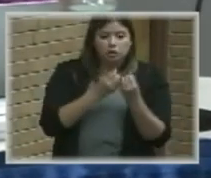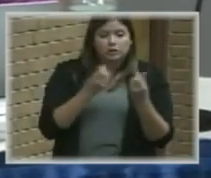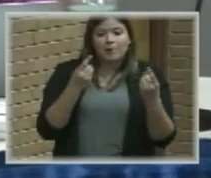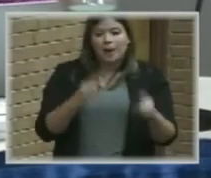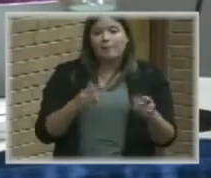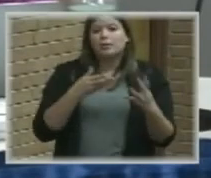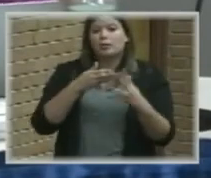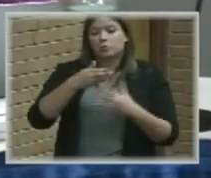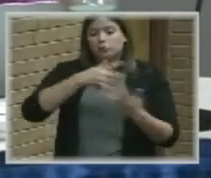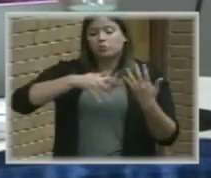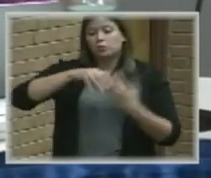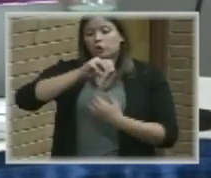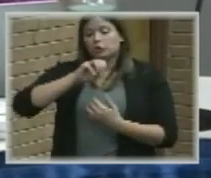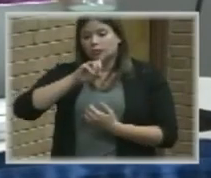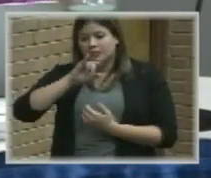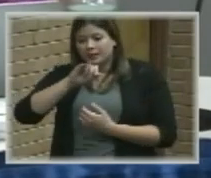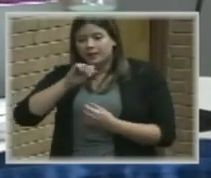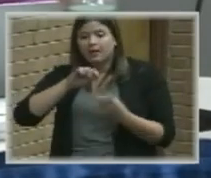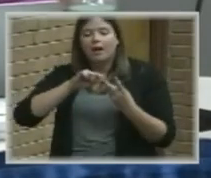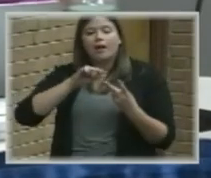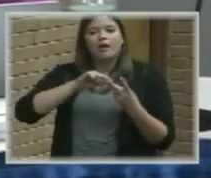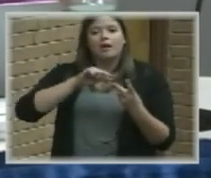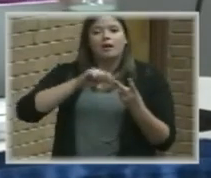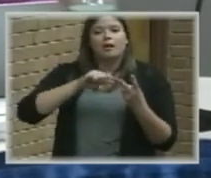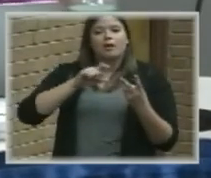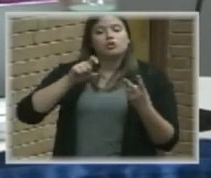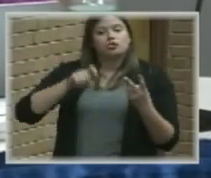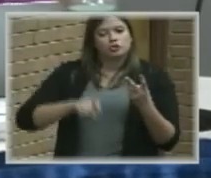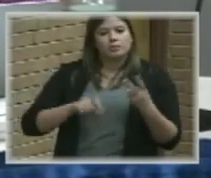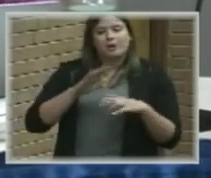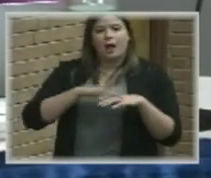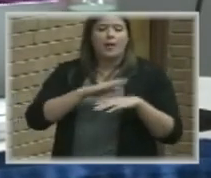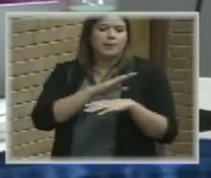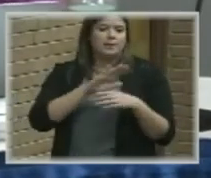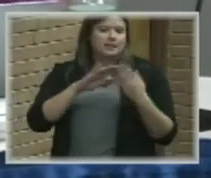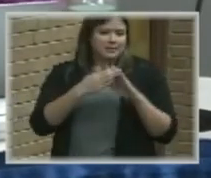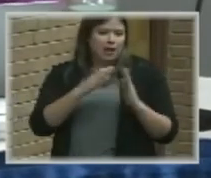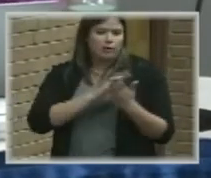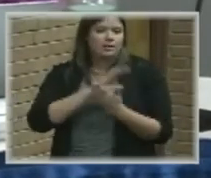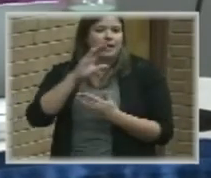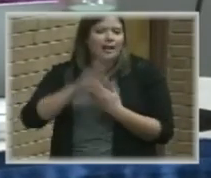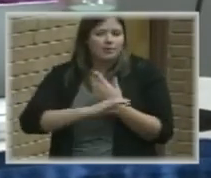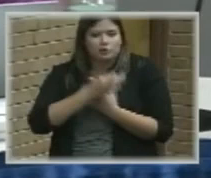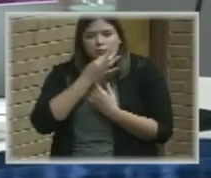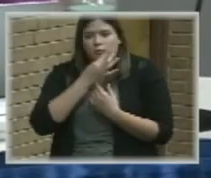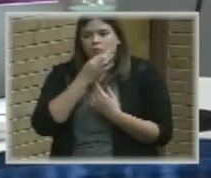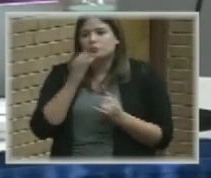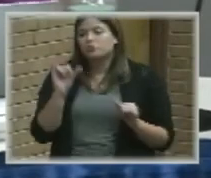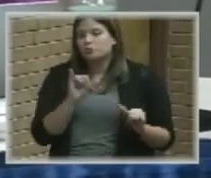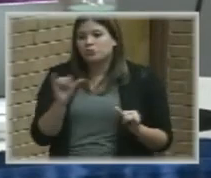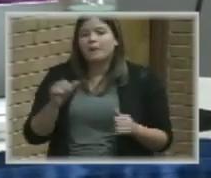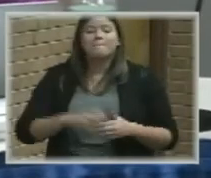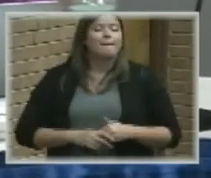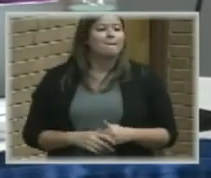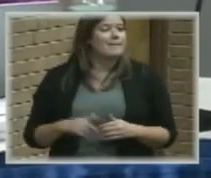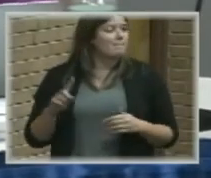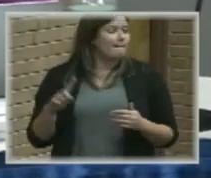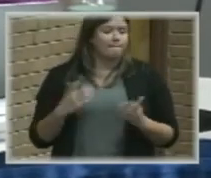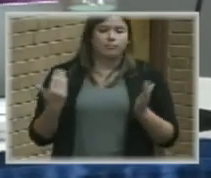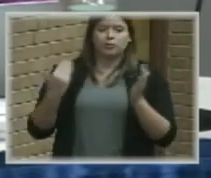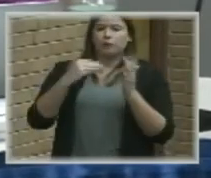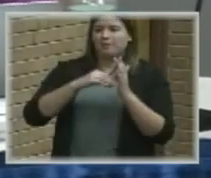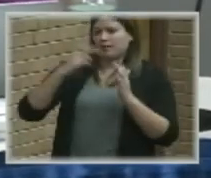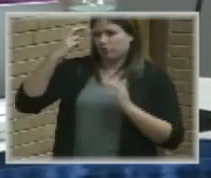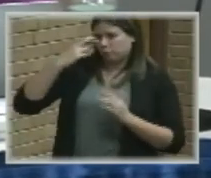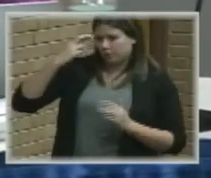and should be on the town calendar shortly as well. Just to reiterate, the purpose